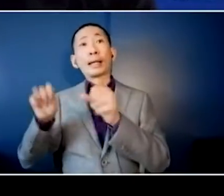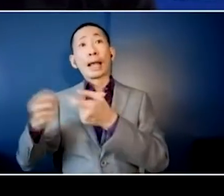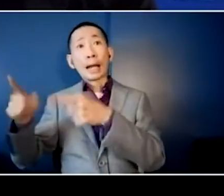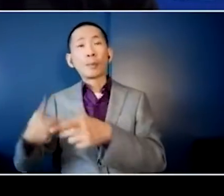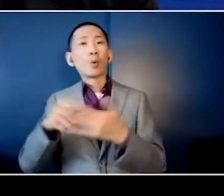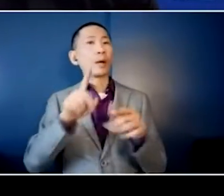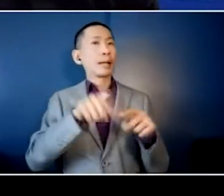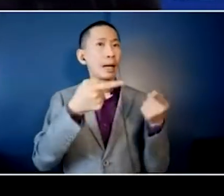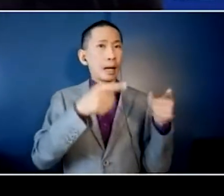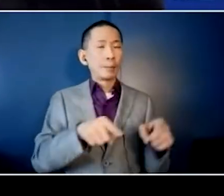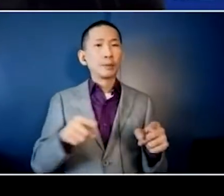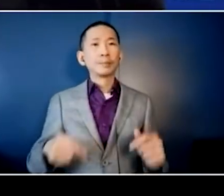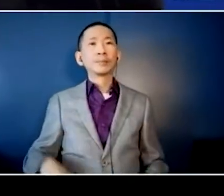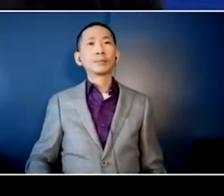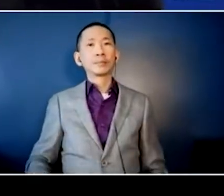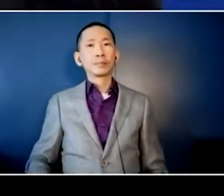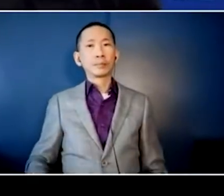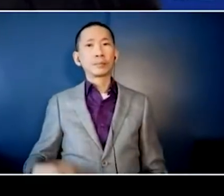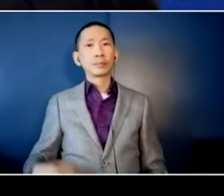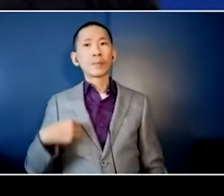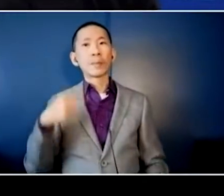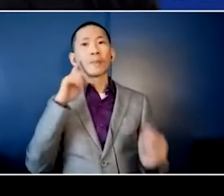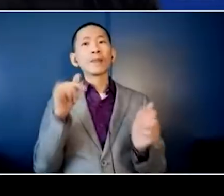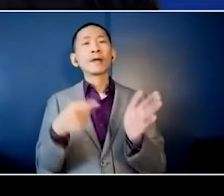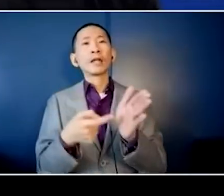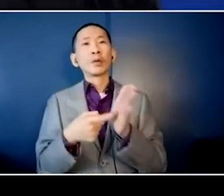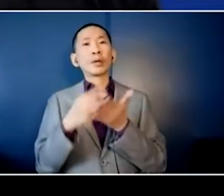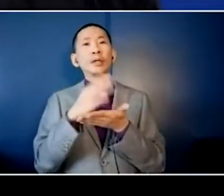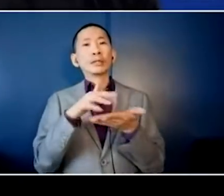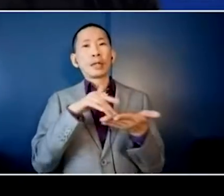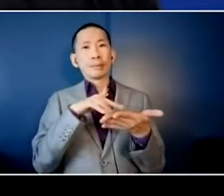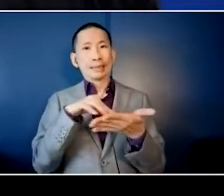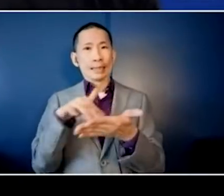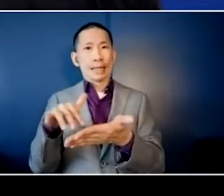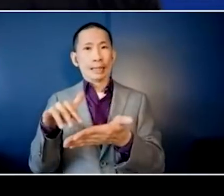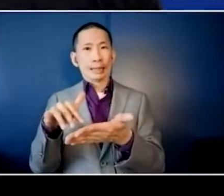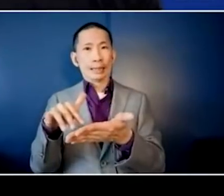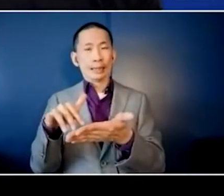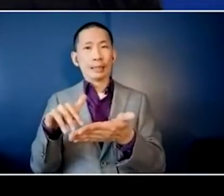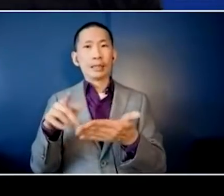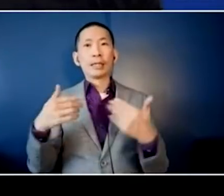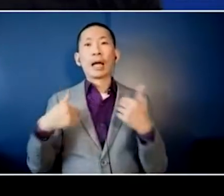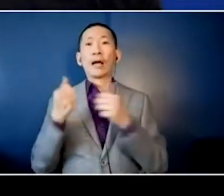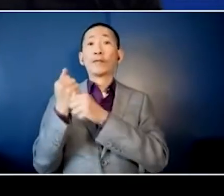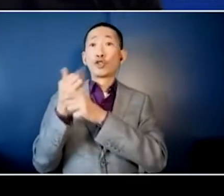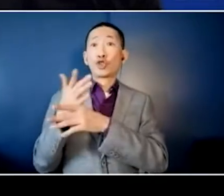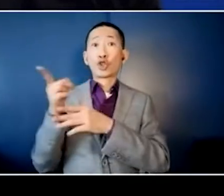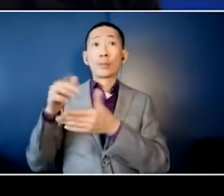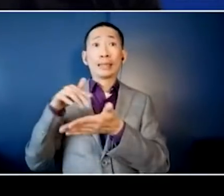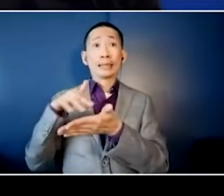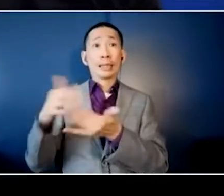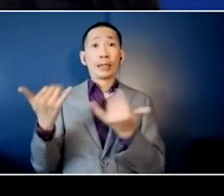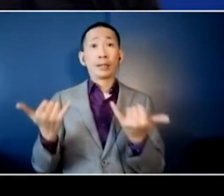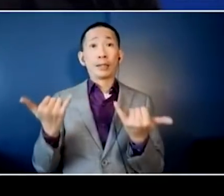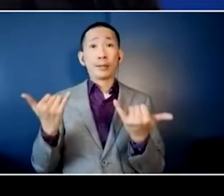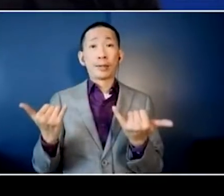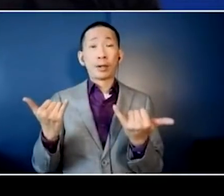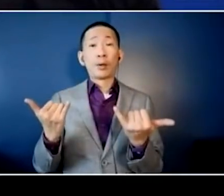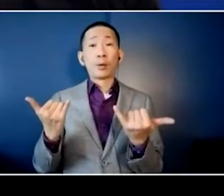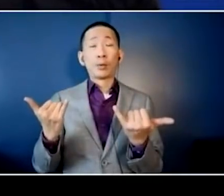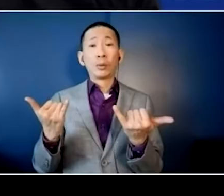that requires some studies. You know, there's a German study going on right now where they're